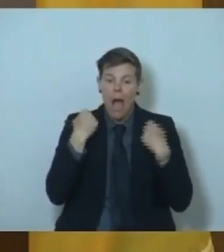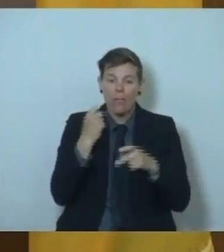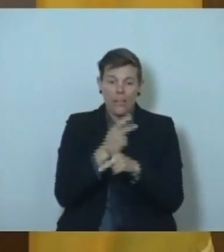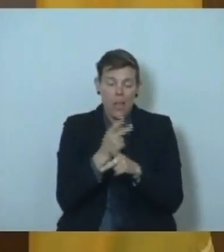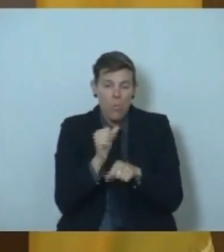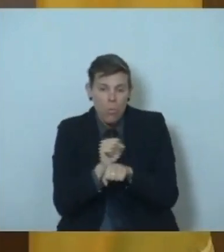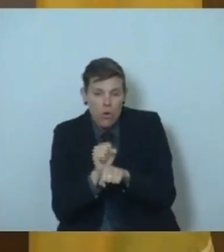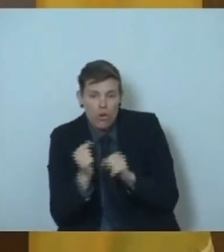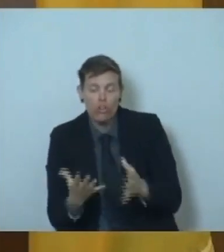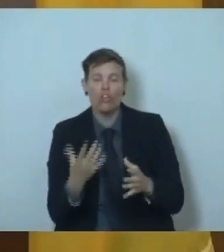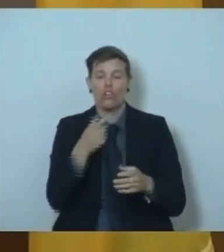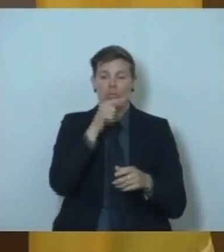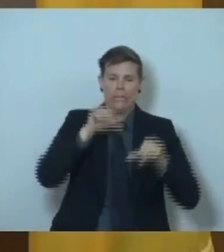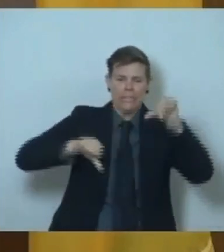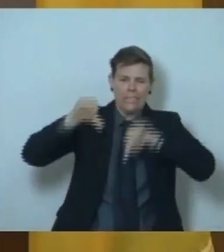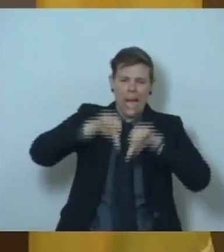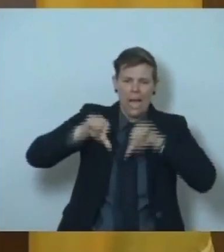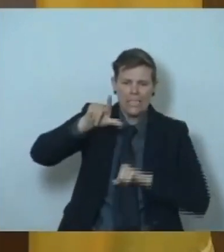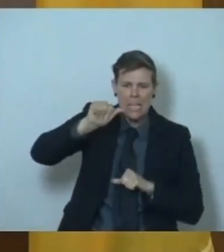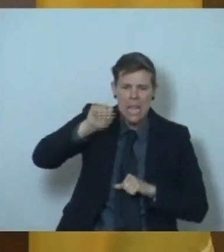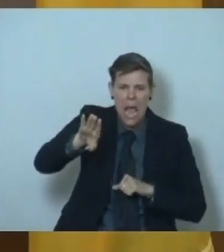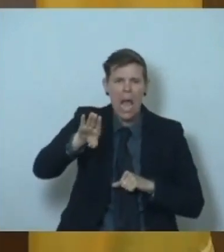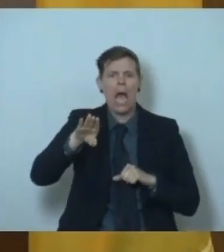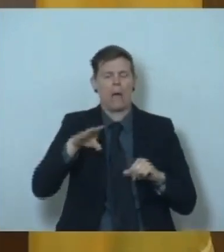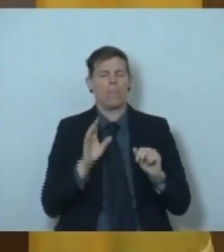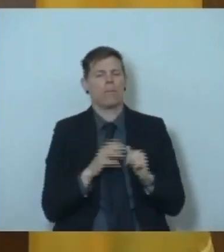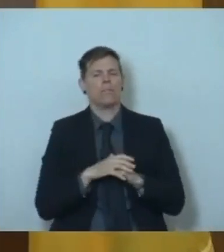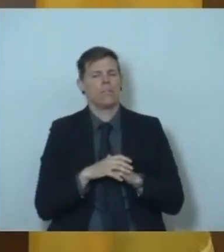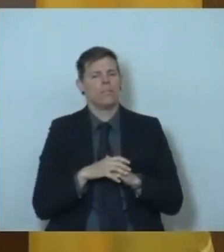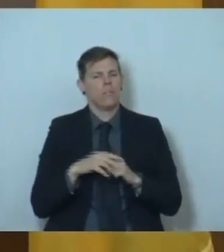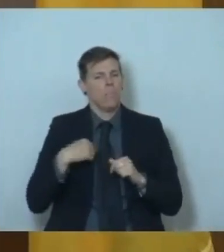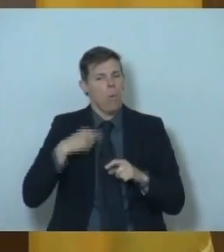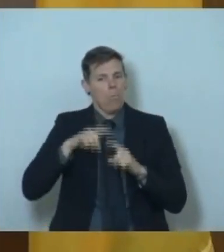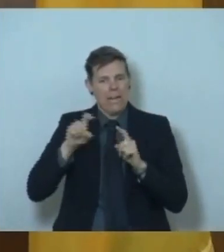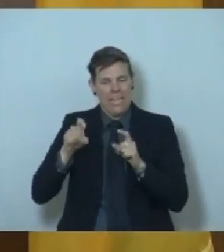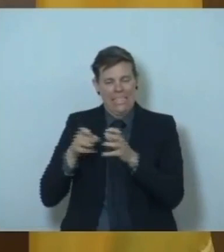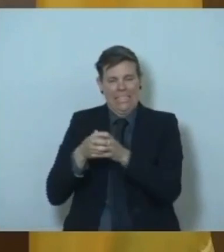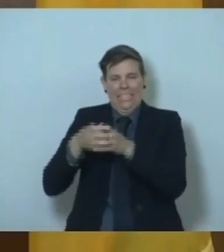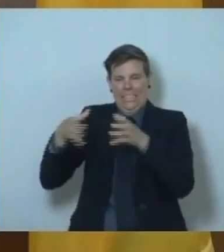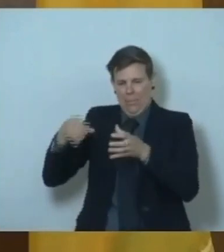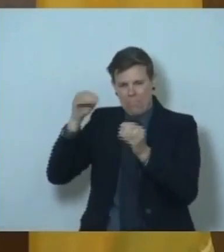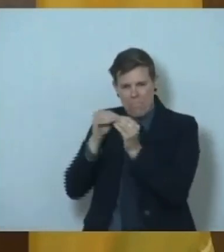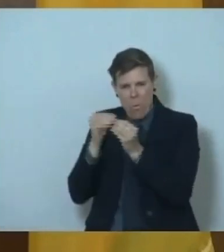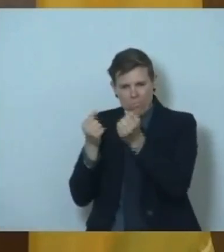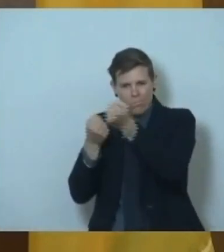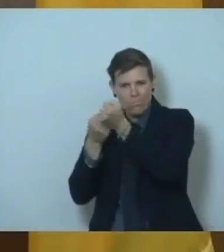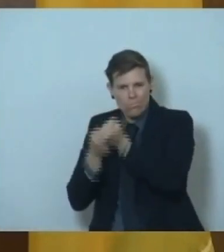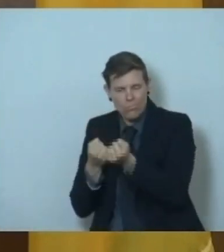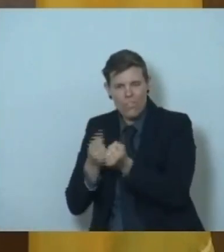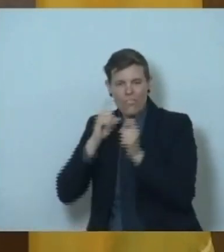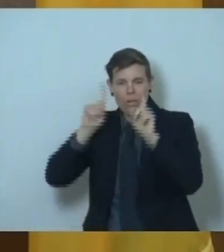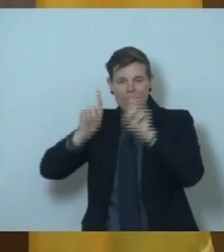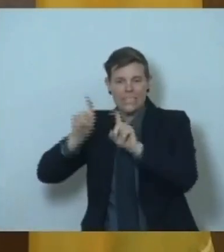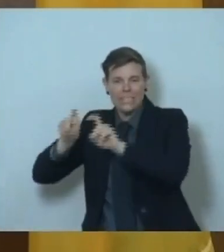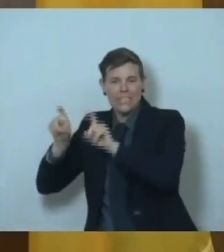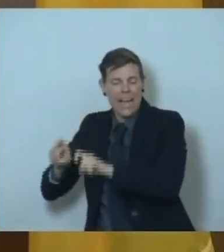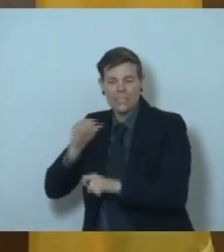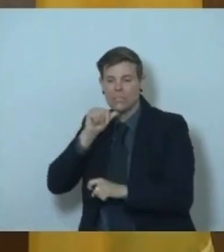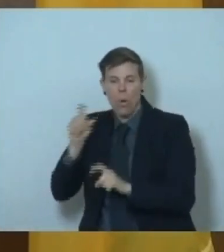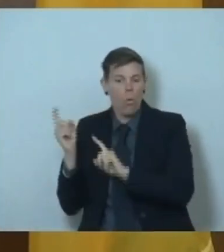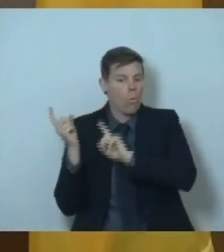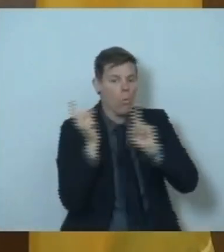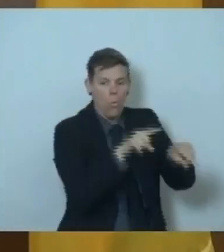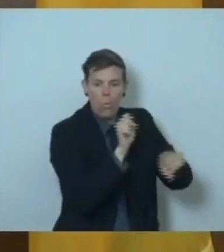testing, making sure people don't come to work sick, and take all the other necessary precautions. And then the third